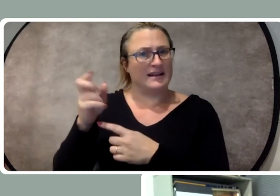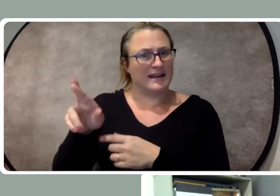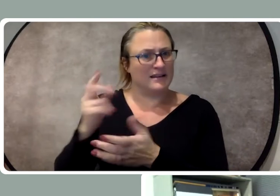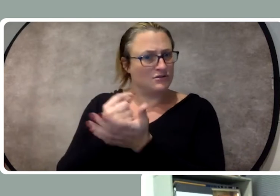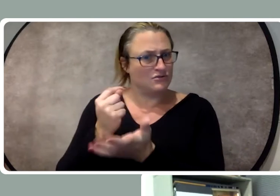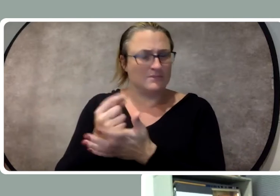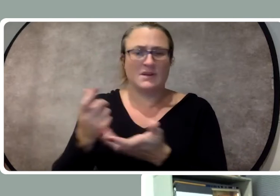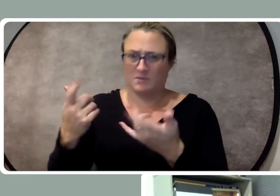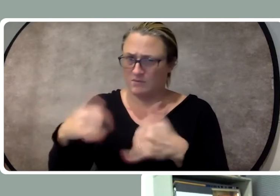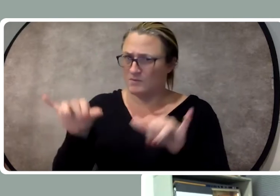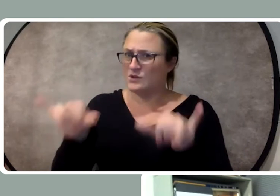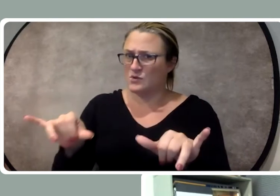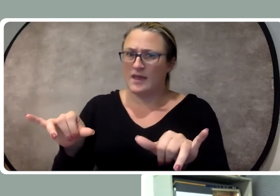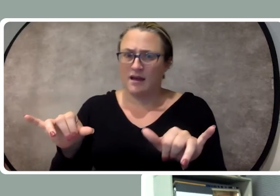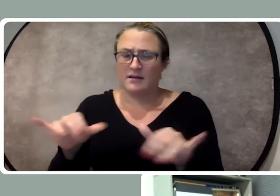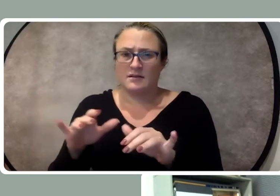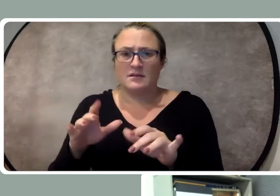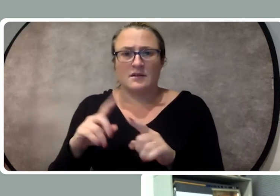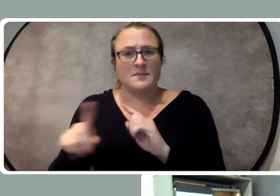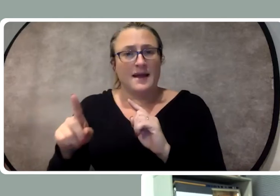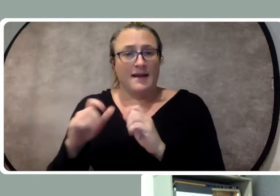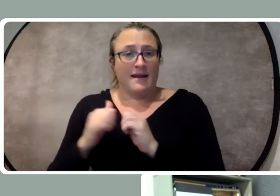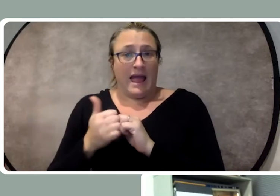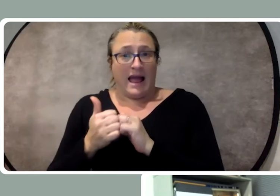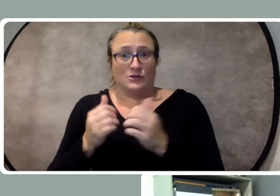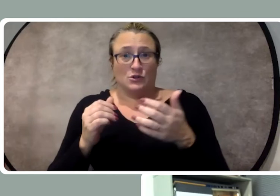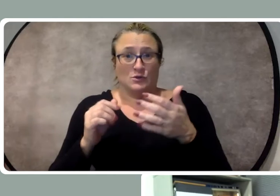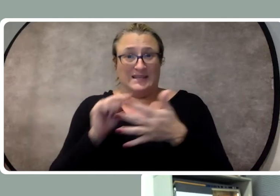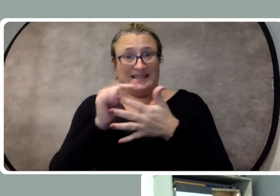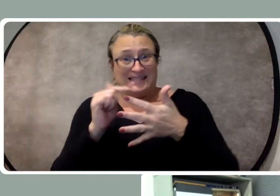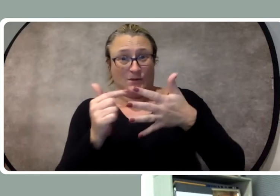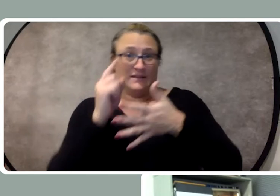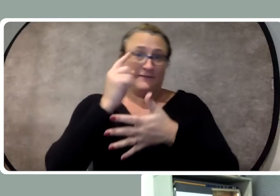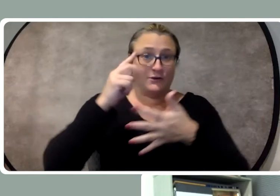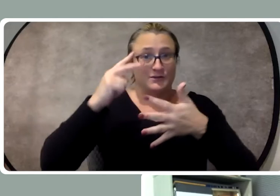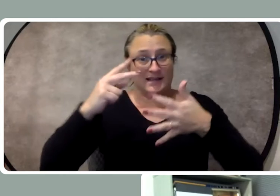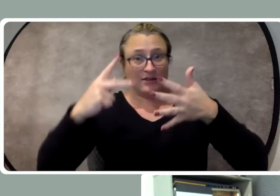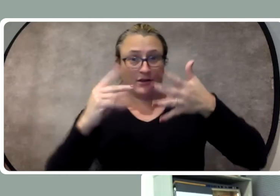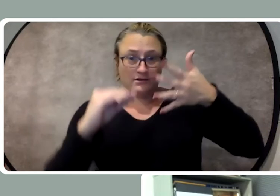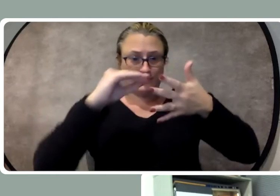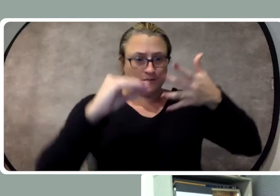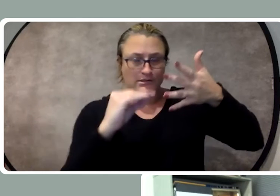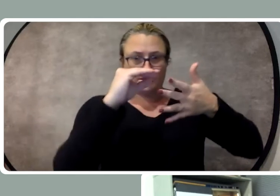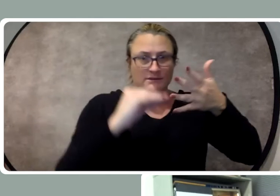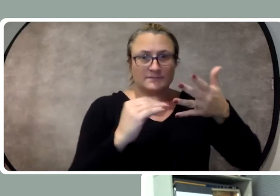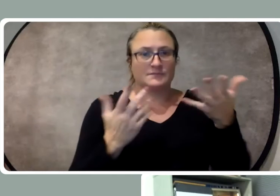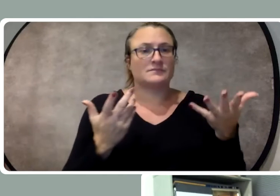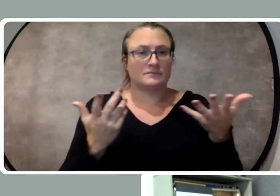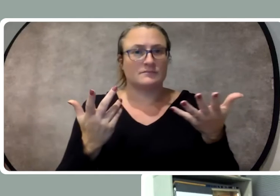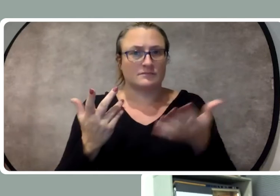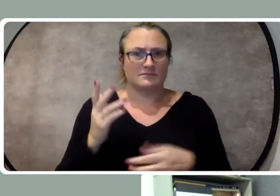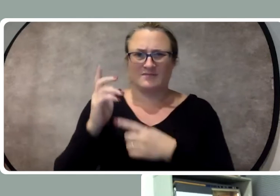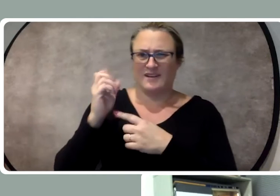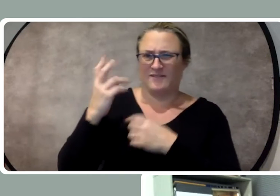day. But again, the question of how to sequence all the antibody drug conjugates we're probably going to have in a